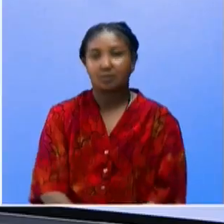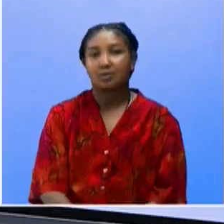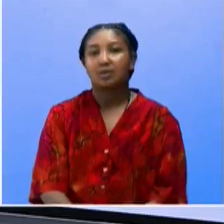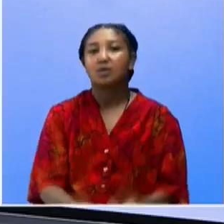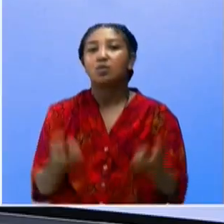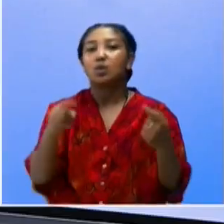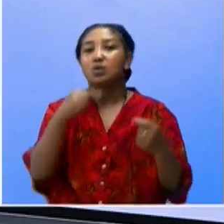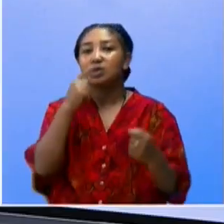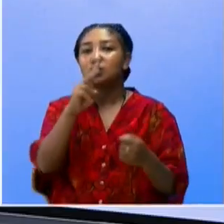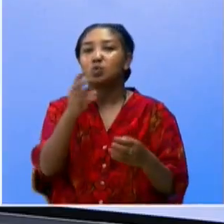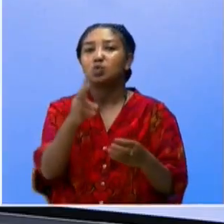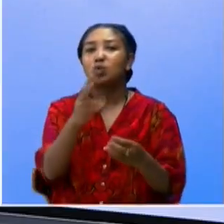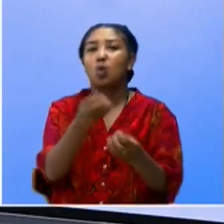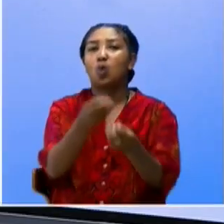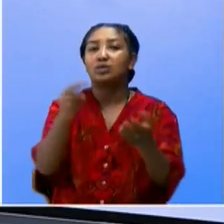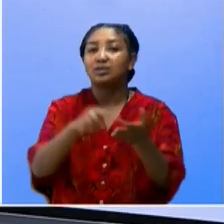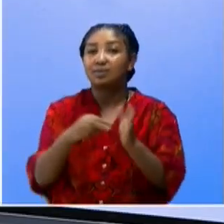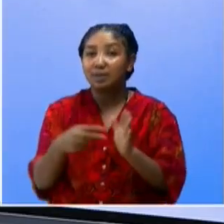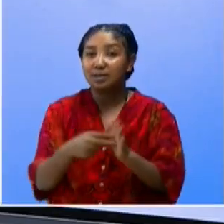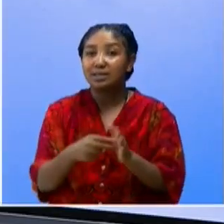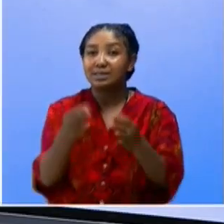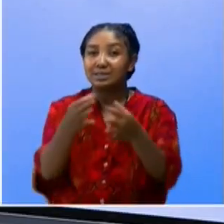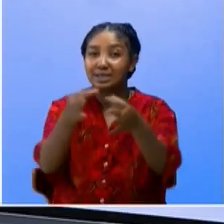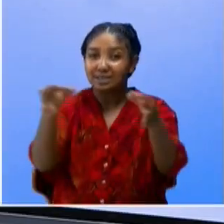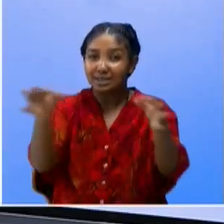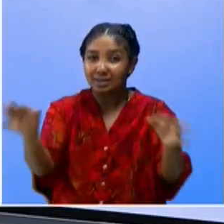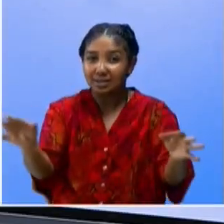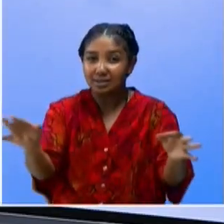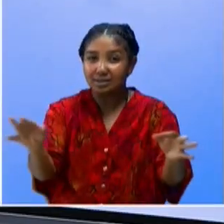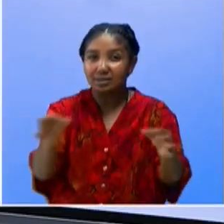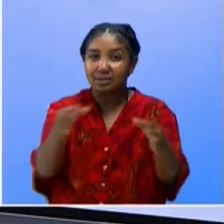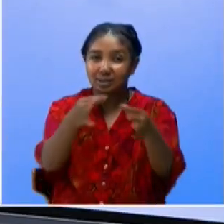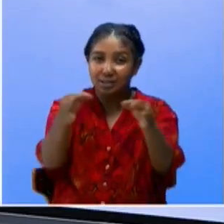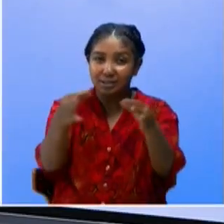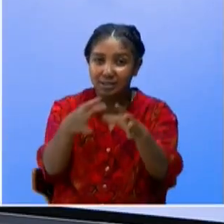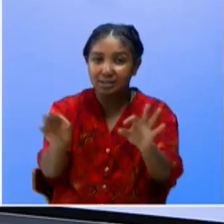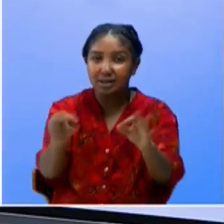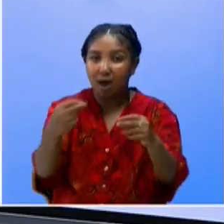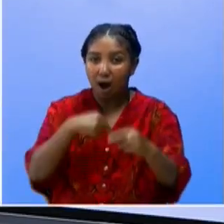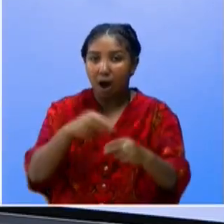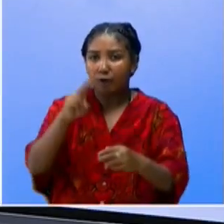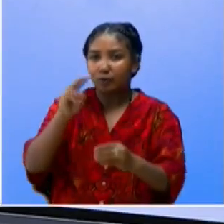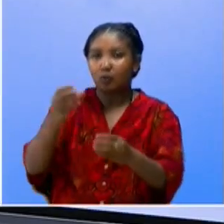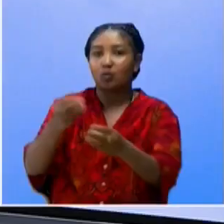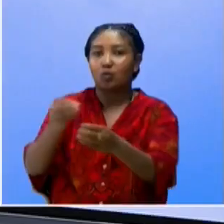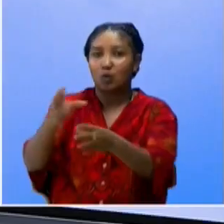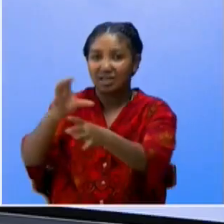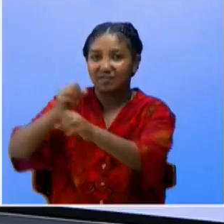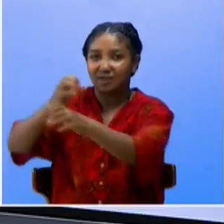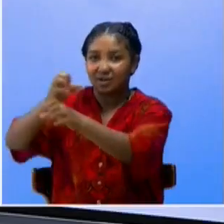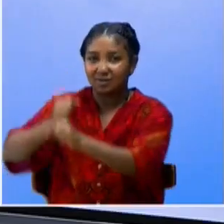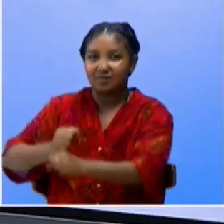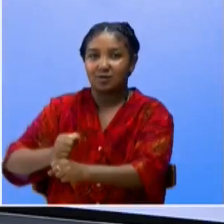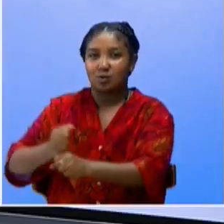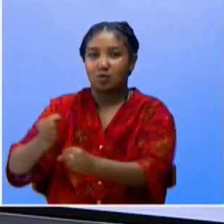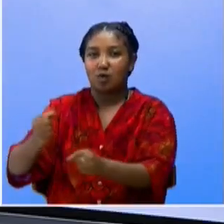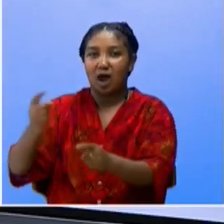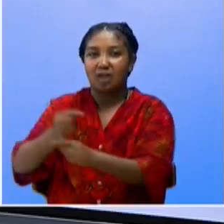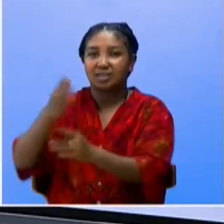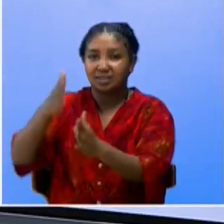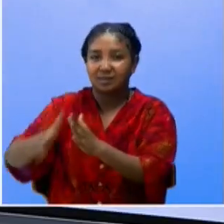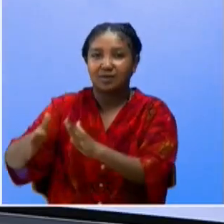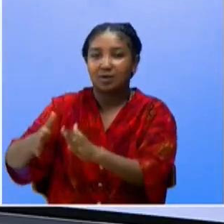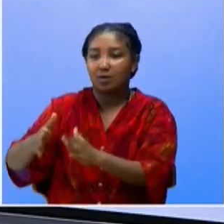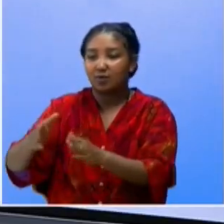What do we say two objects mean? The sentence which contains two receivers of the actions. Isn't